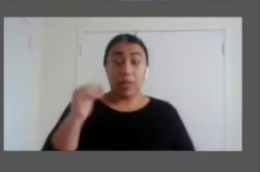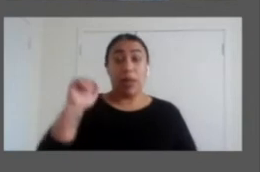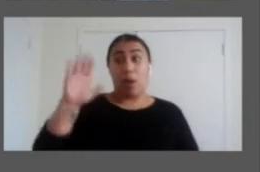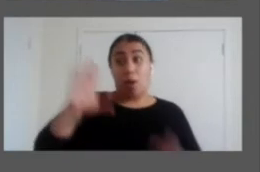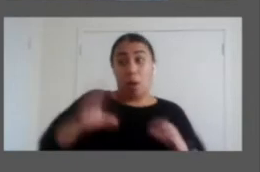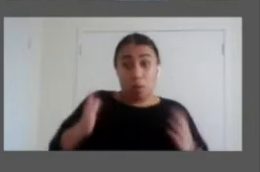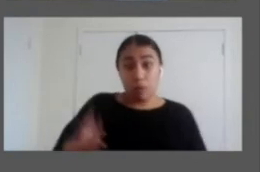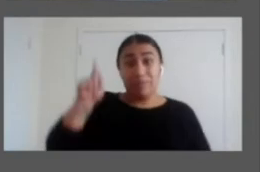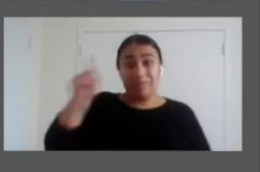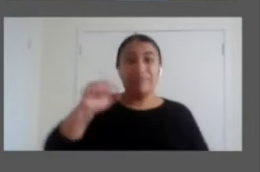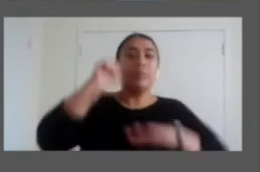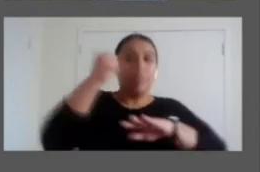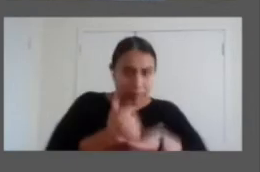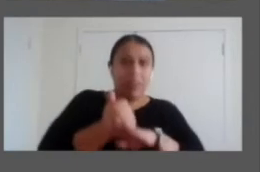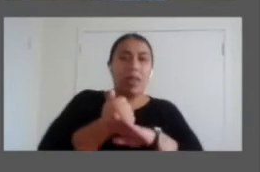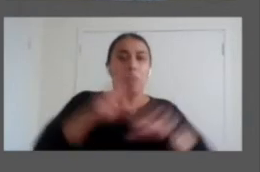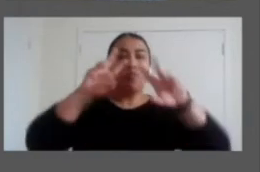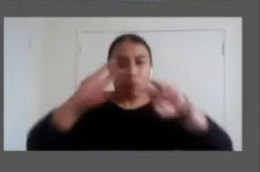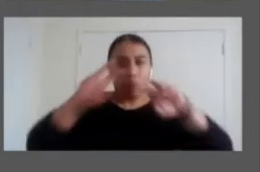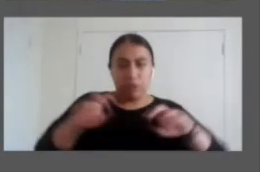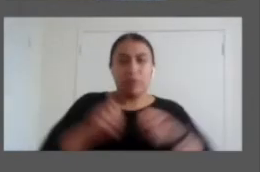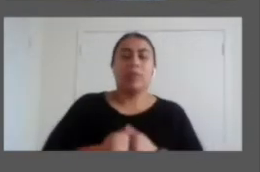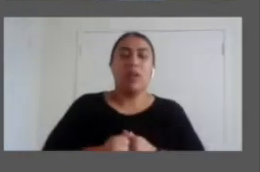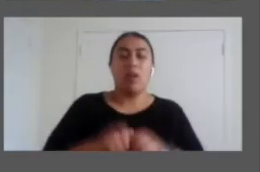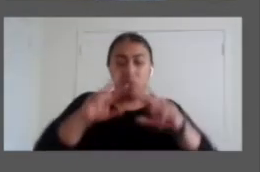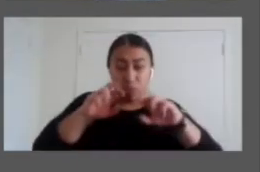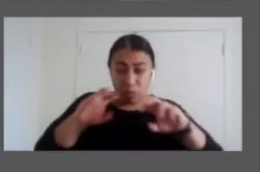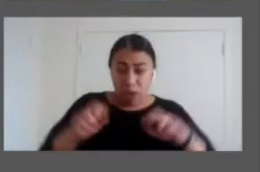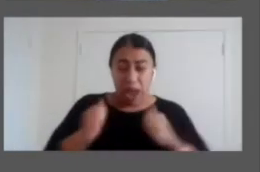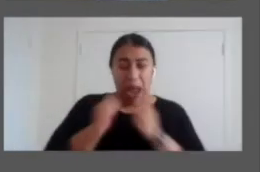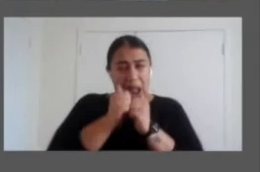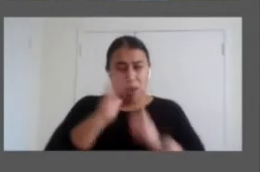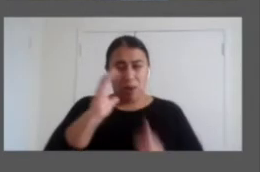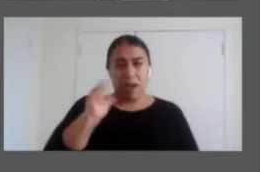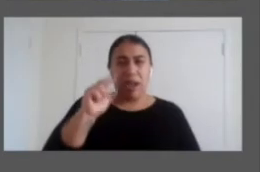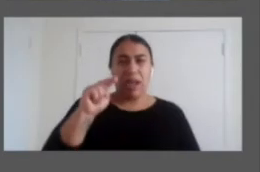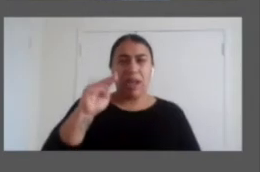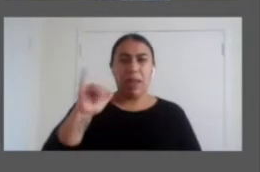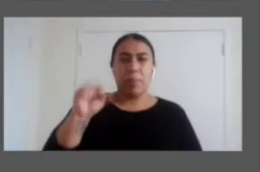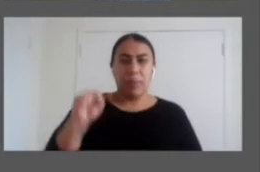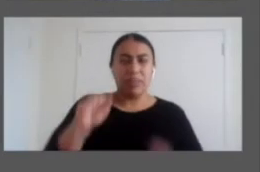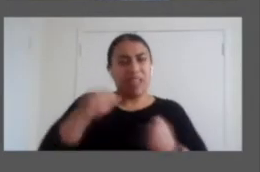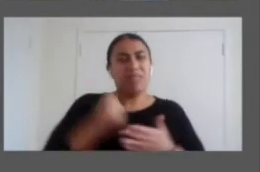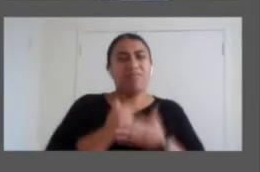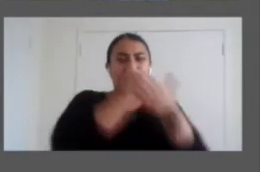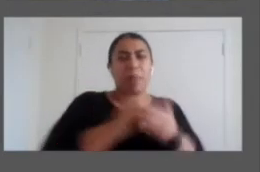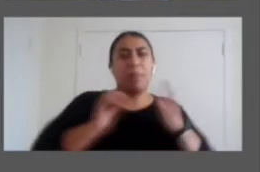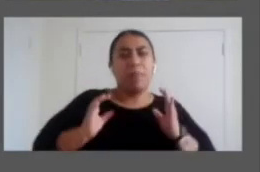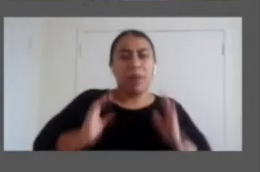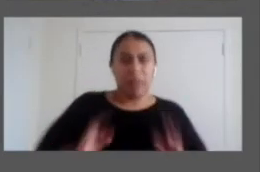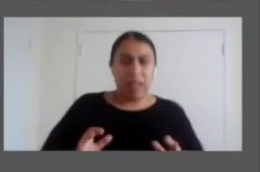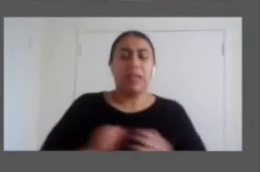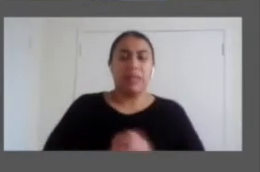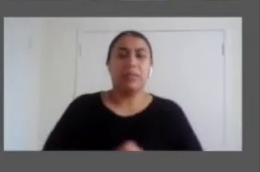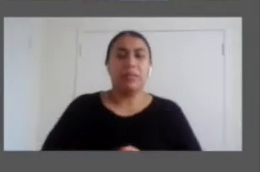to the academic world, Apollo and its team of healthcare providers started to work closely with patients to see why certain